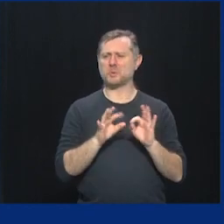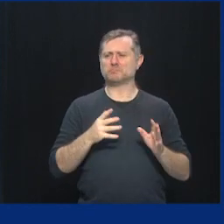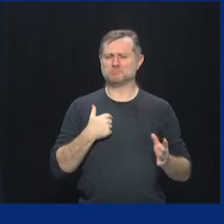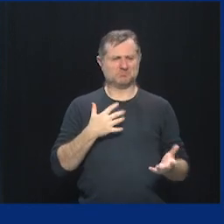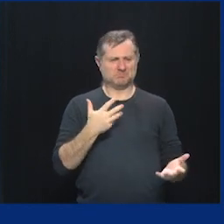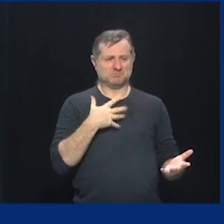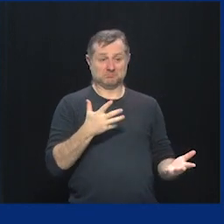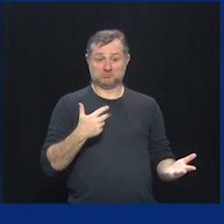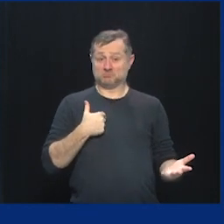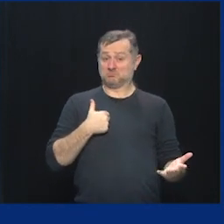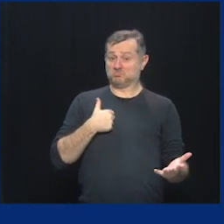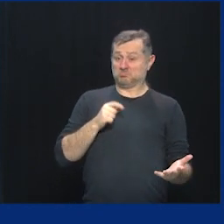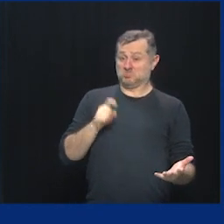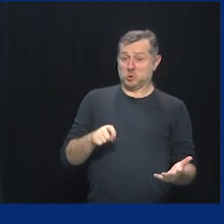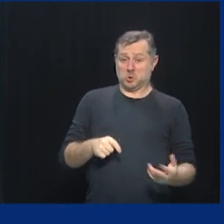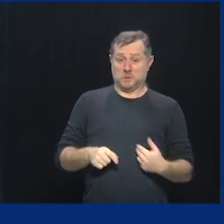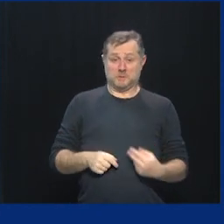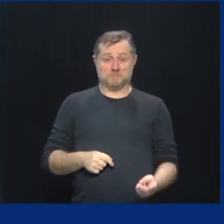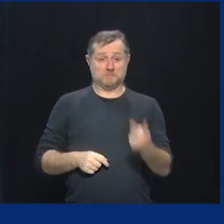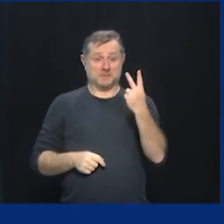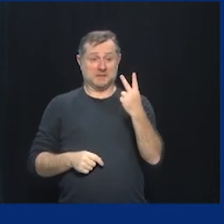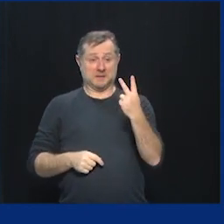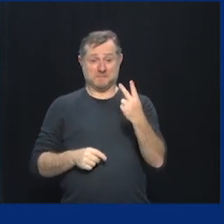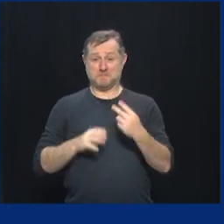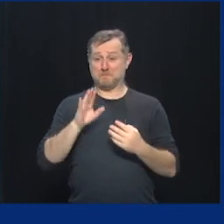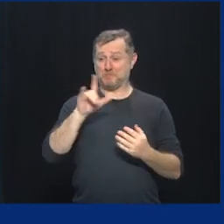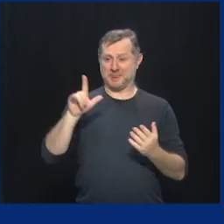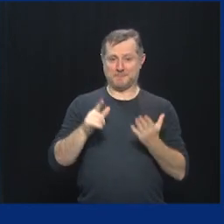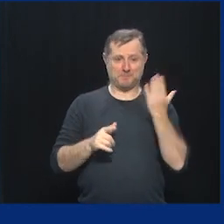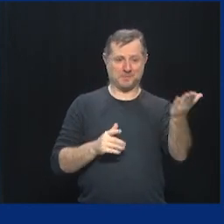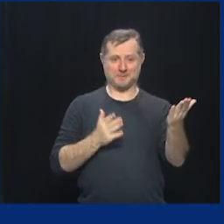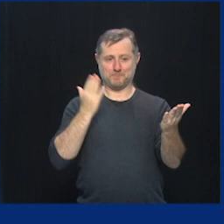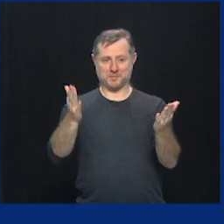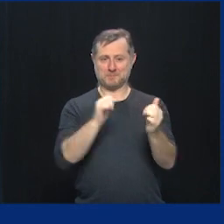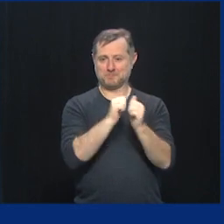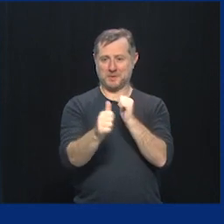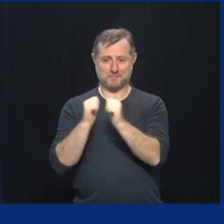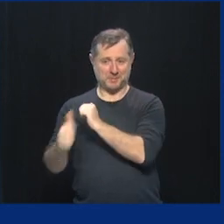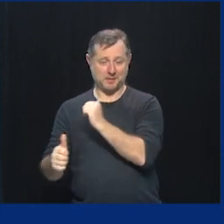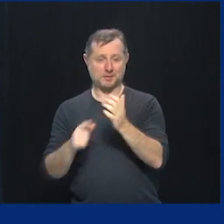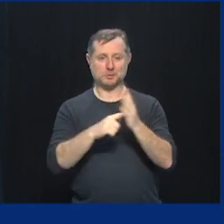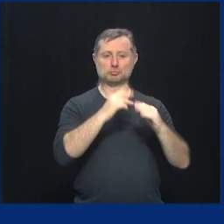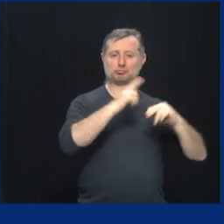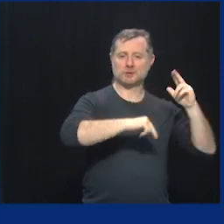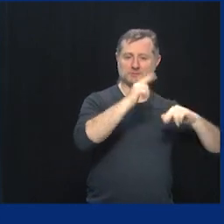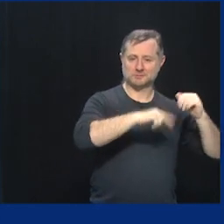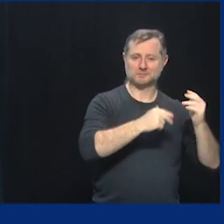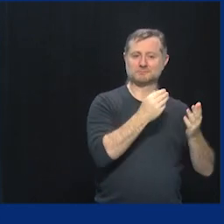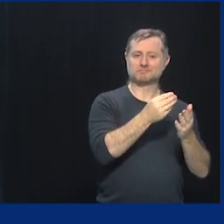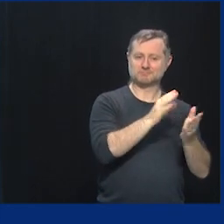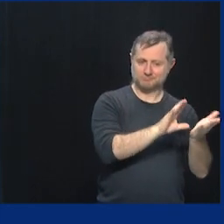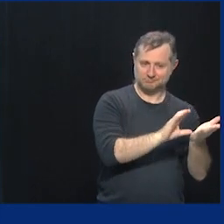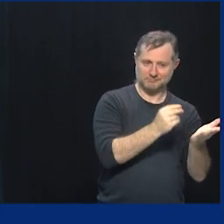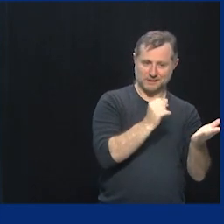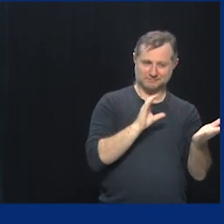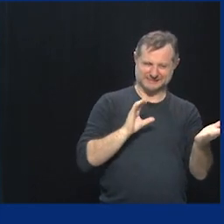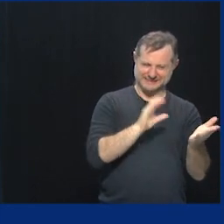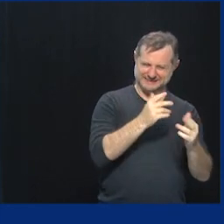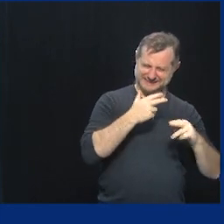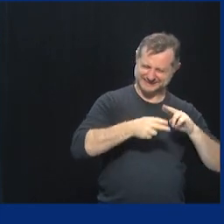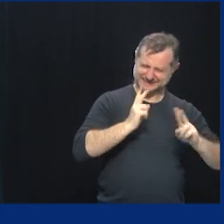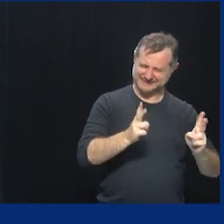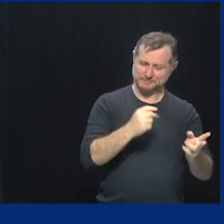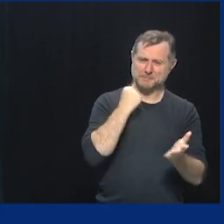2 bills, the infrastructure bill and the budget reconciliation bill. The second deals